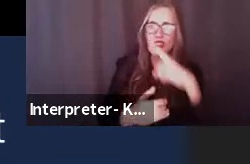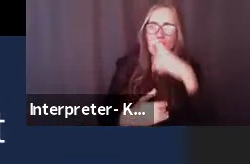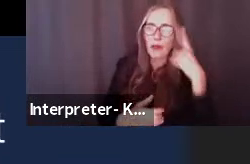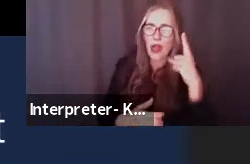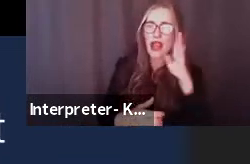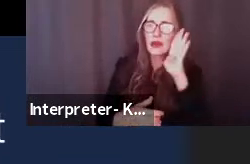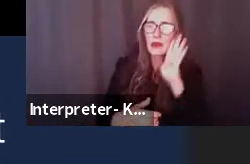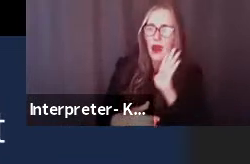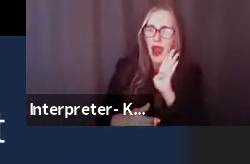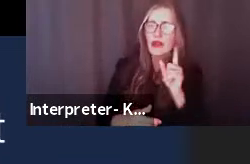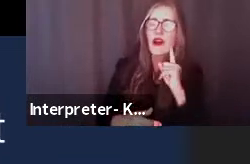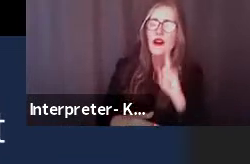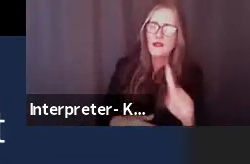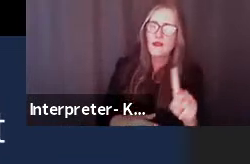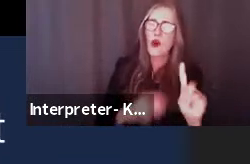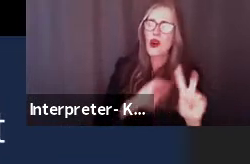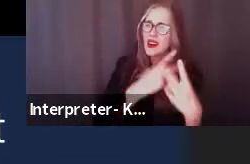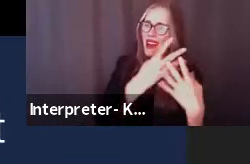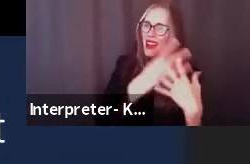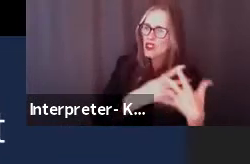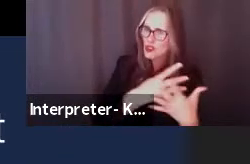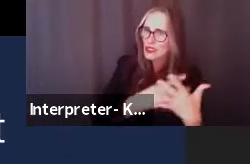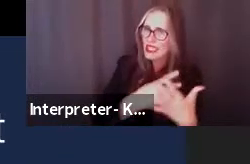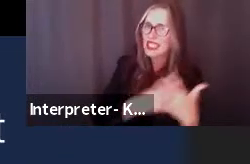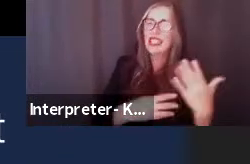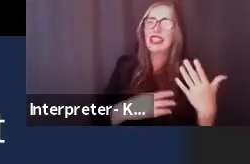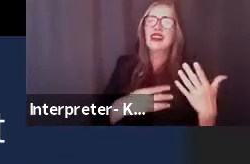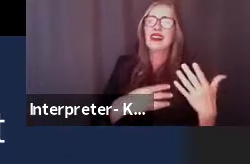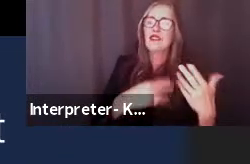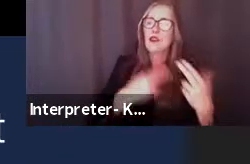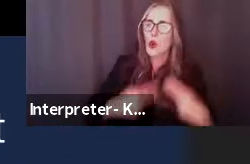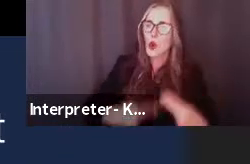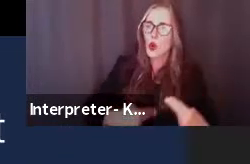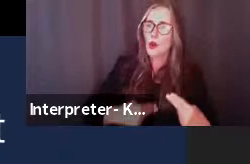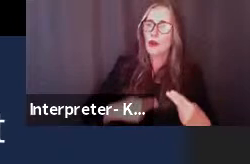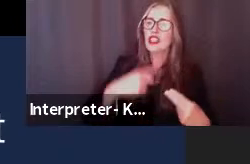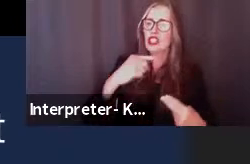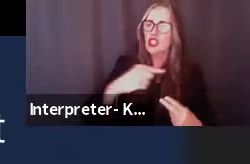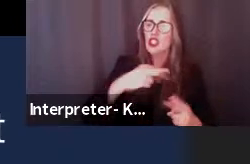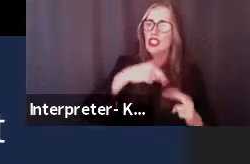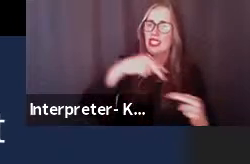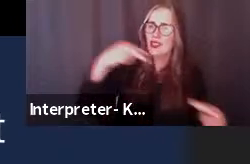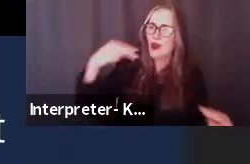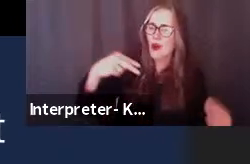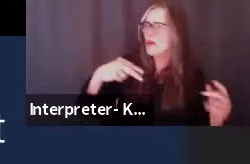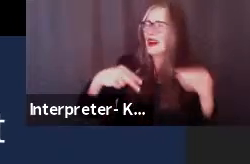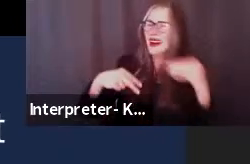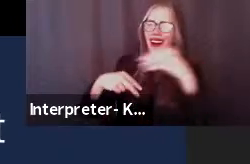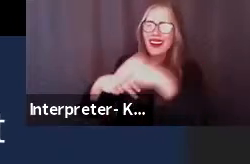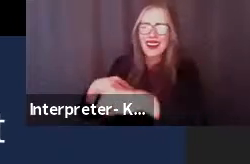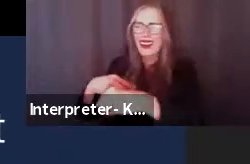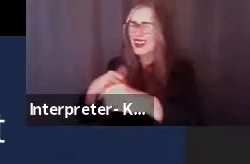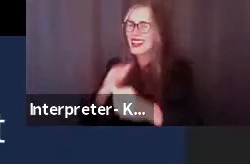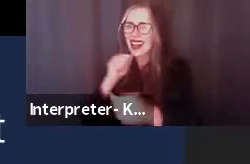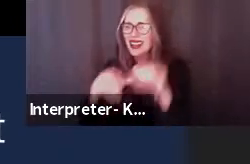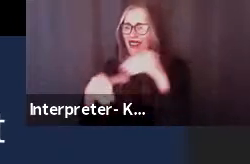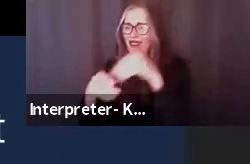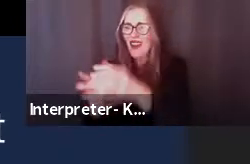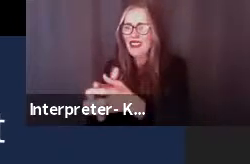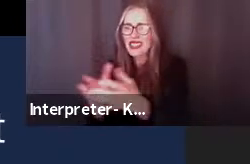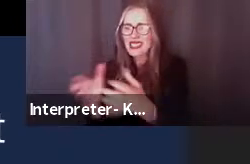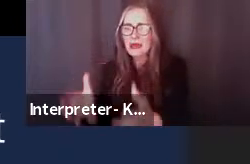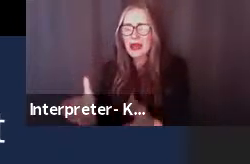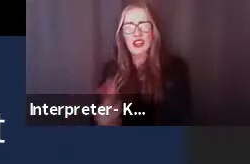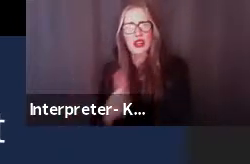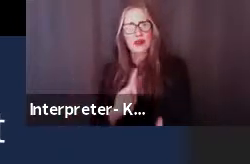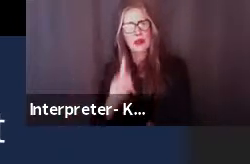are occurring in this field this is seen again as not only new noteworthy or newsworthy but also as a surprise